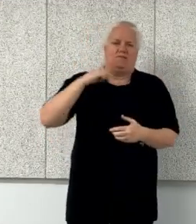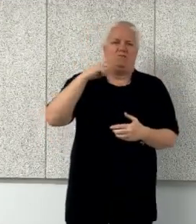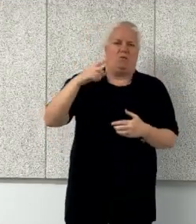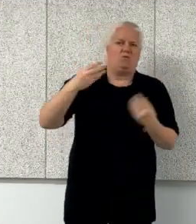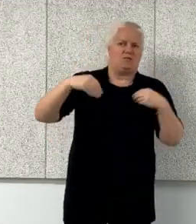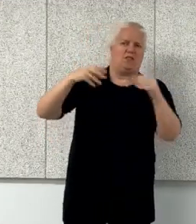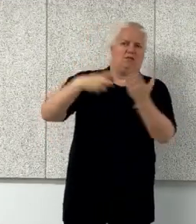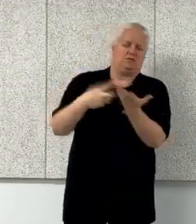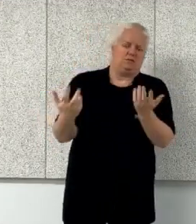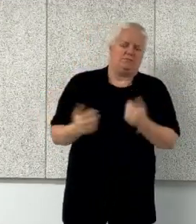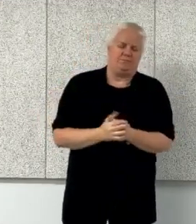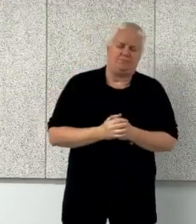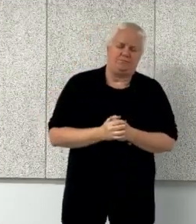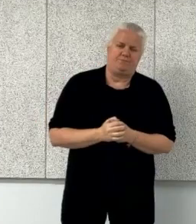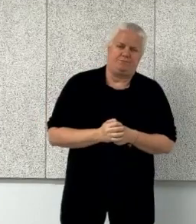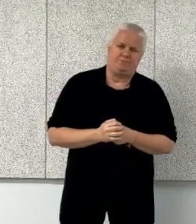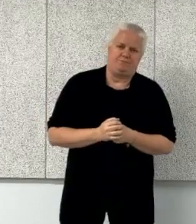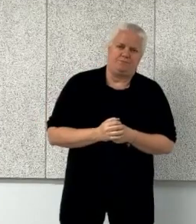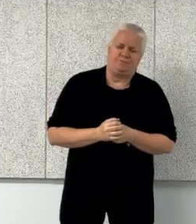when the show itself doesn't have one.